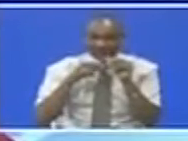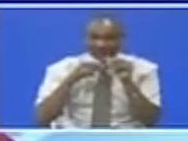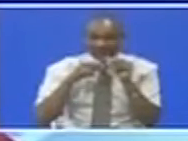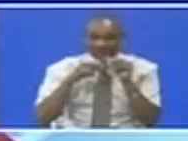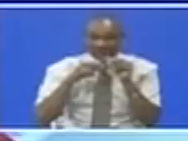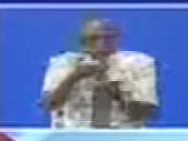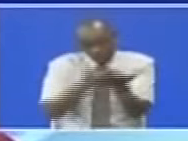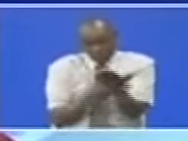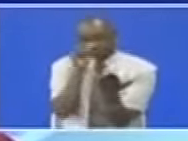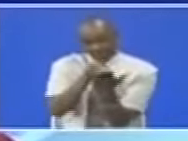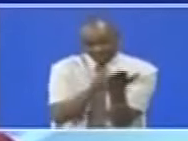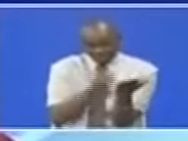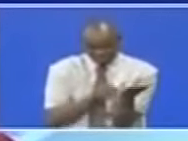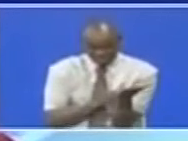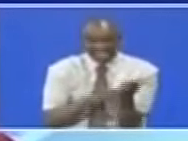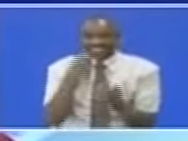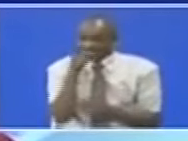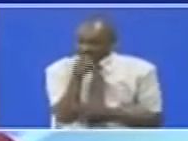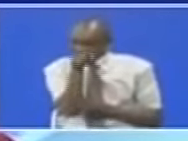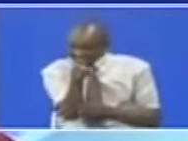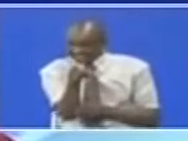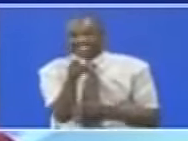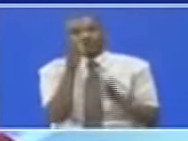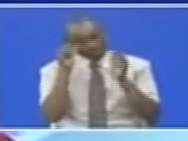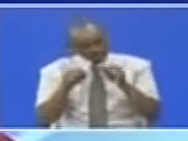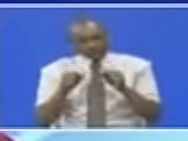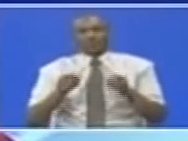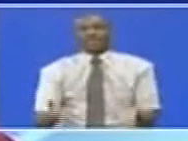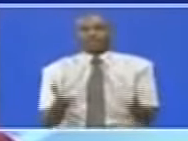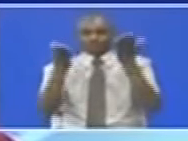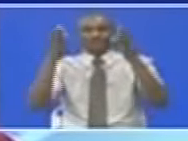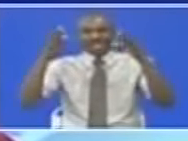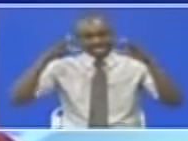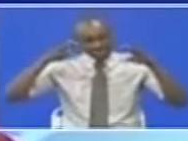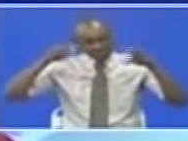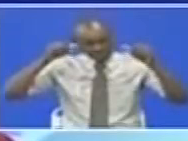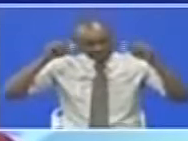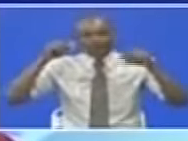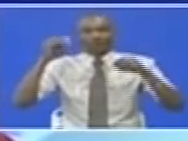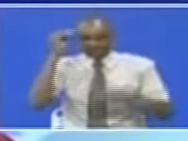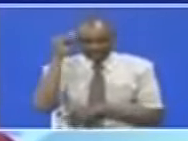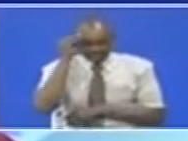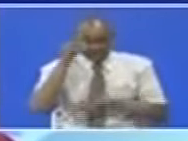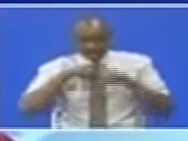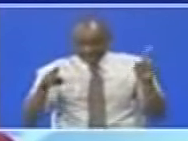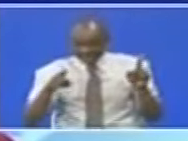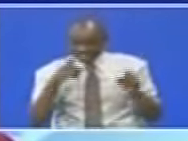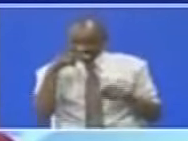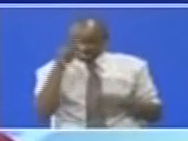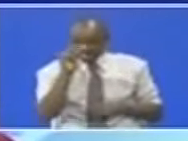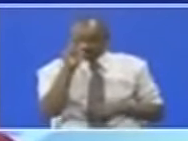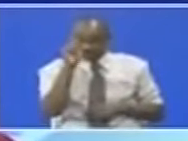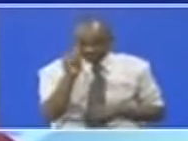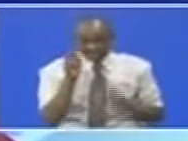Exercise. And while the TSC says the exercise seeks to improve the quality of education, the Kenya National Union of Teachers and the Kenya